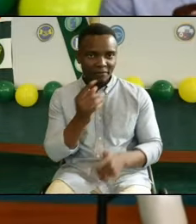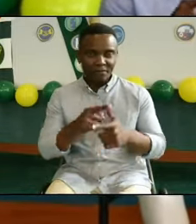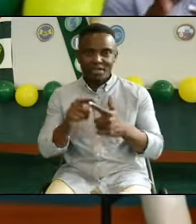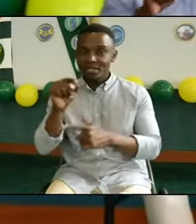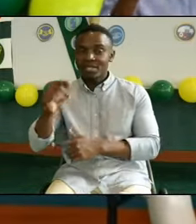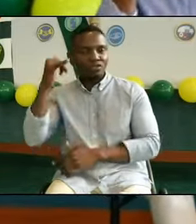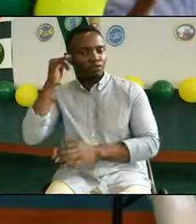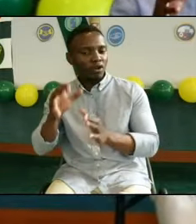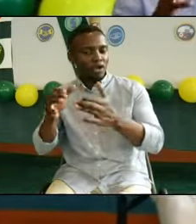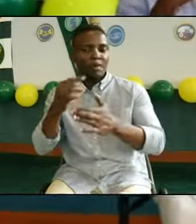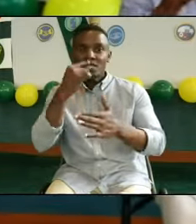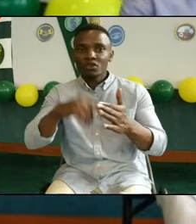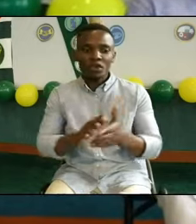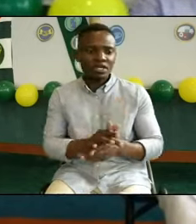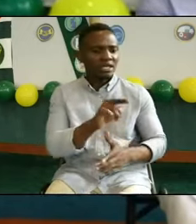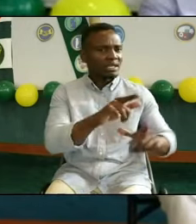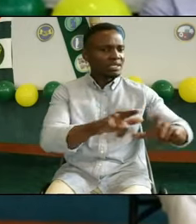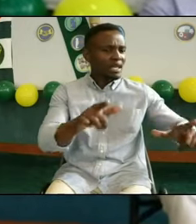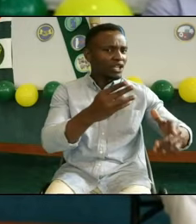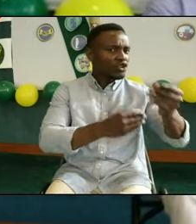man, how much are you going to sell this land?"